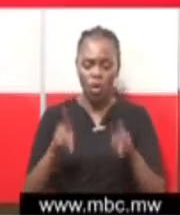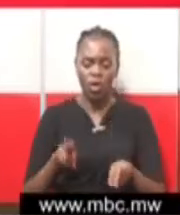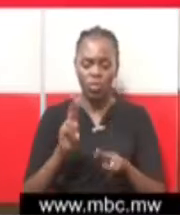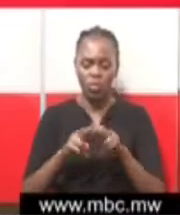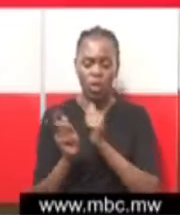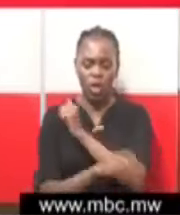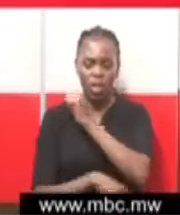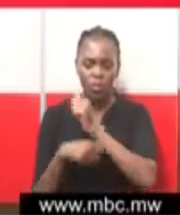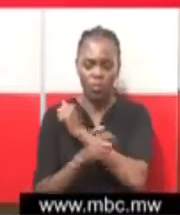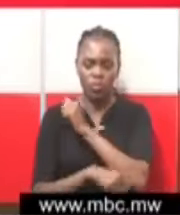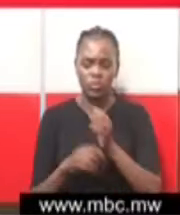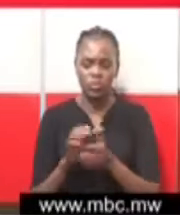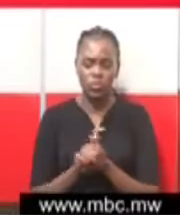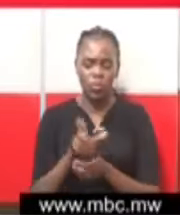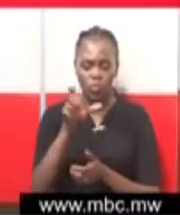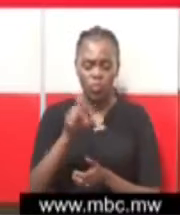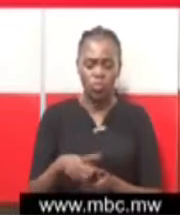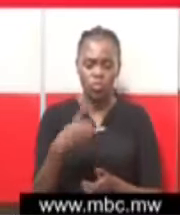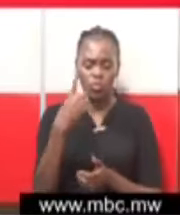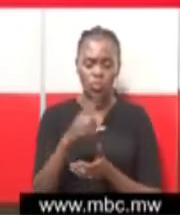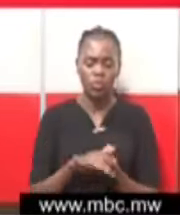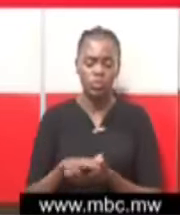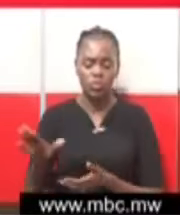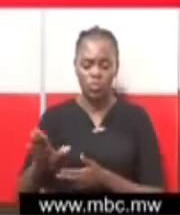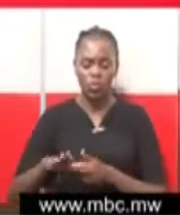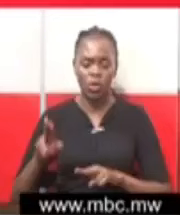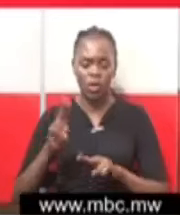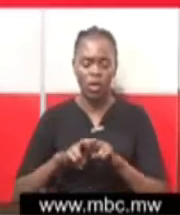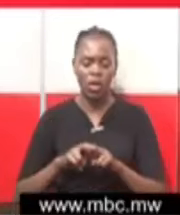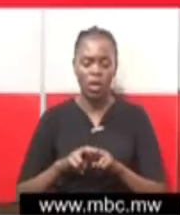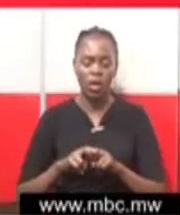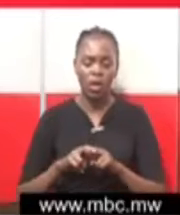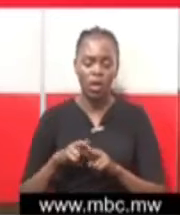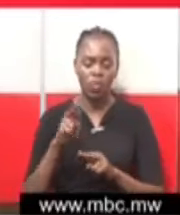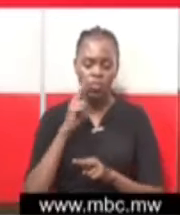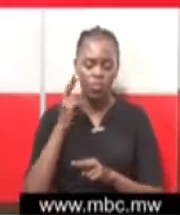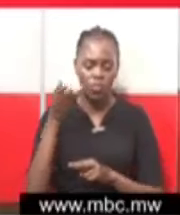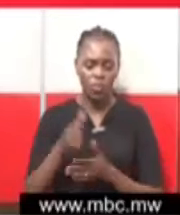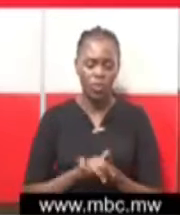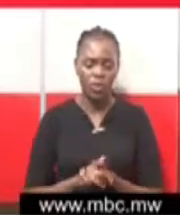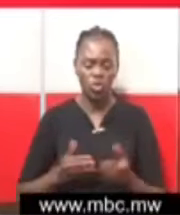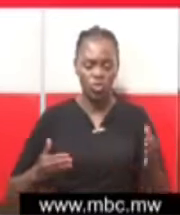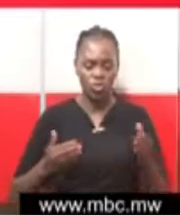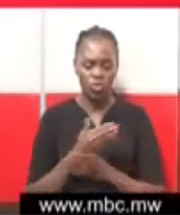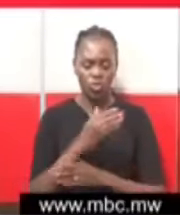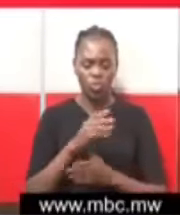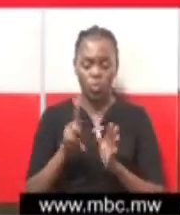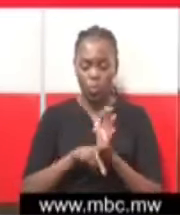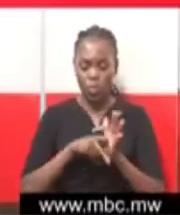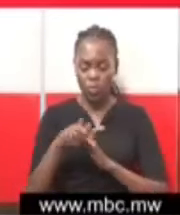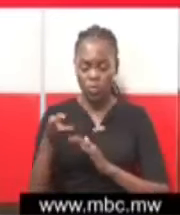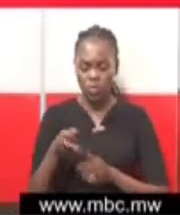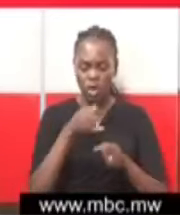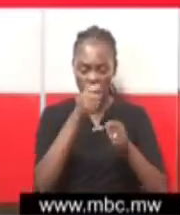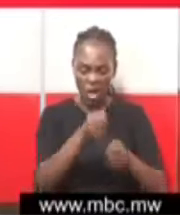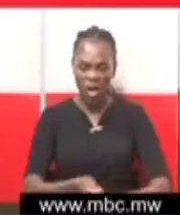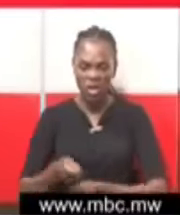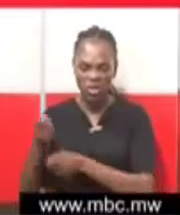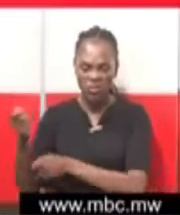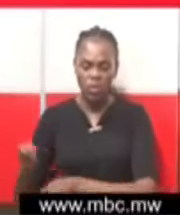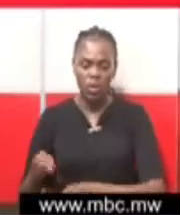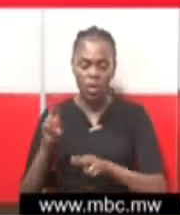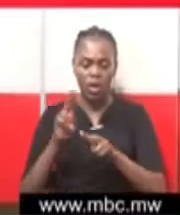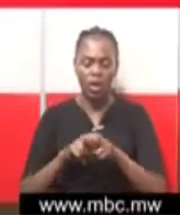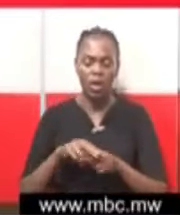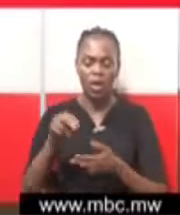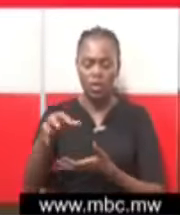communities. One of the farmers in Mpopa area in the district, Enoch Katuya, said through the Farmsy project, farmers are able to access